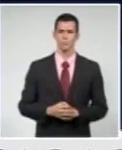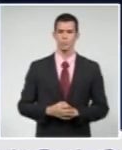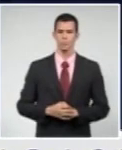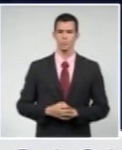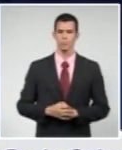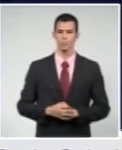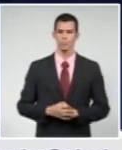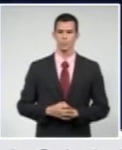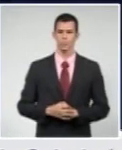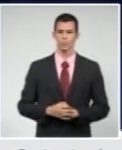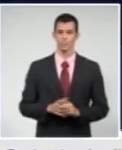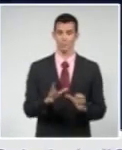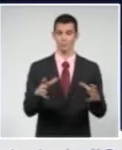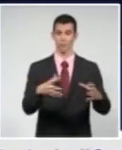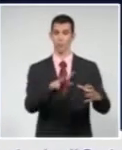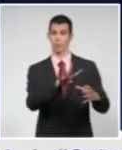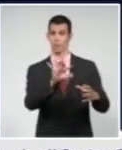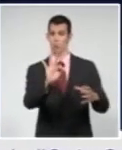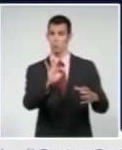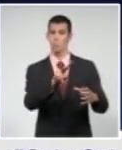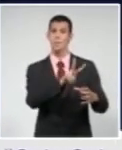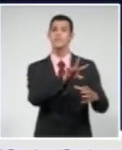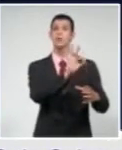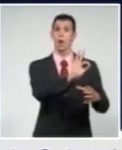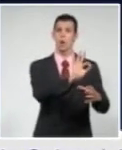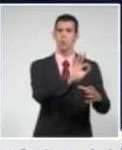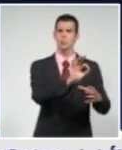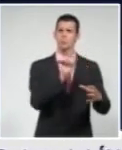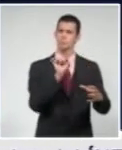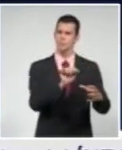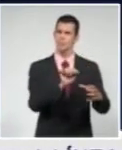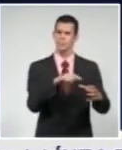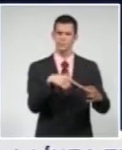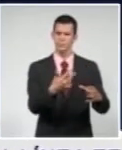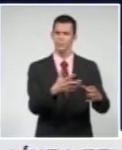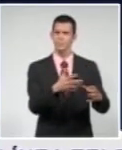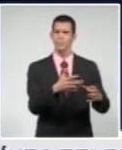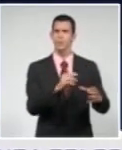58.1% of all diagnosed cases on the island since the